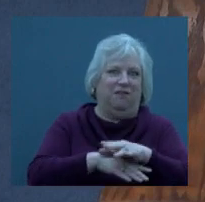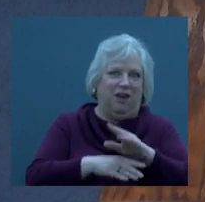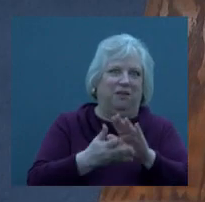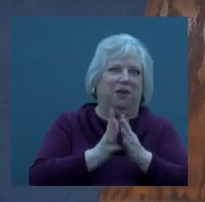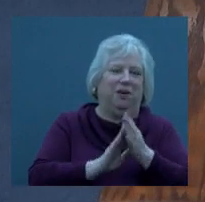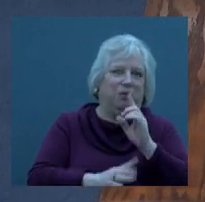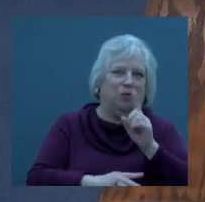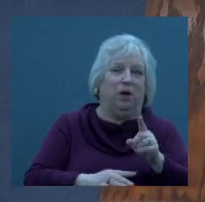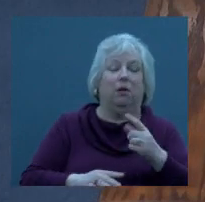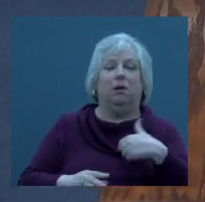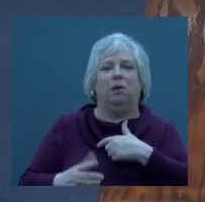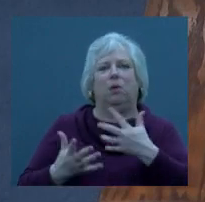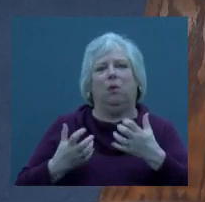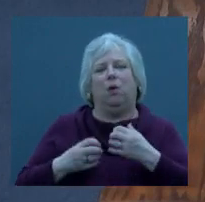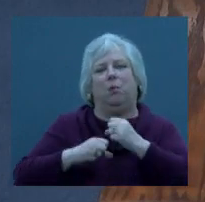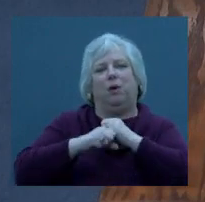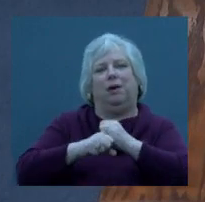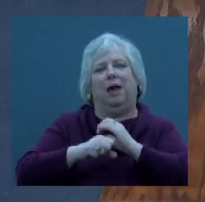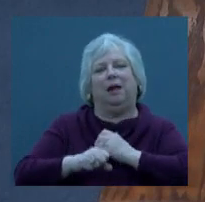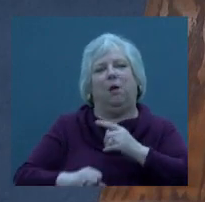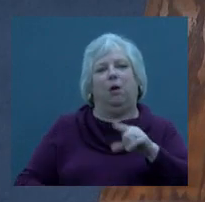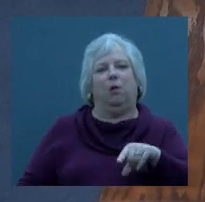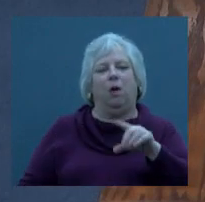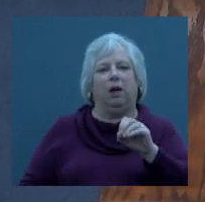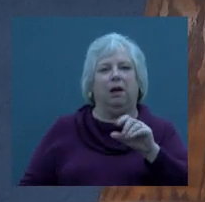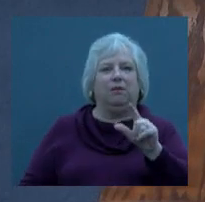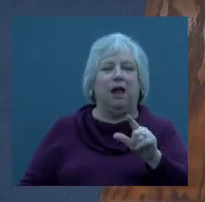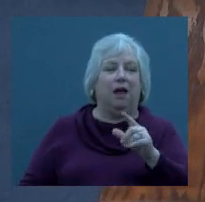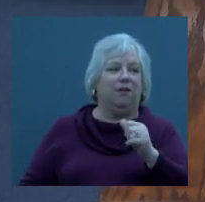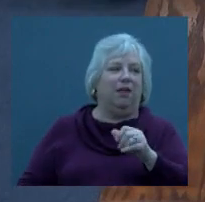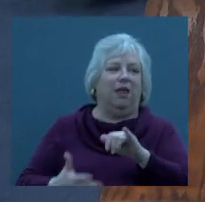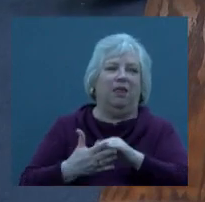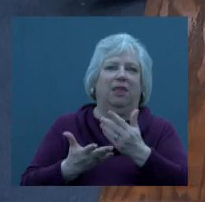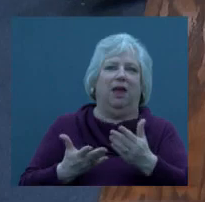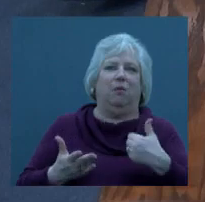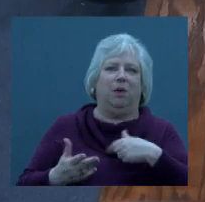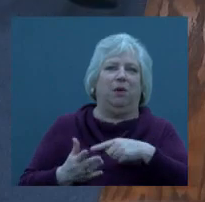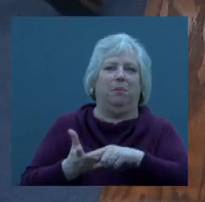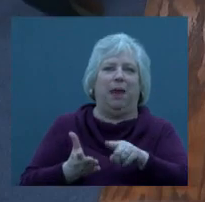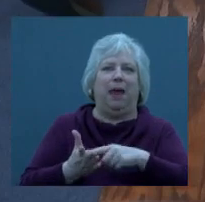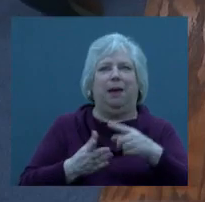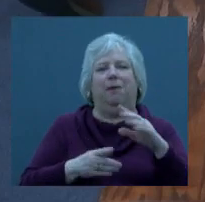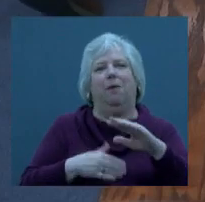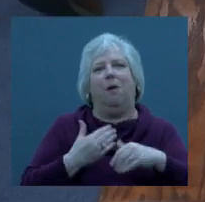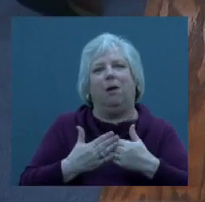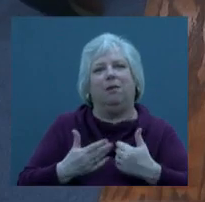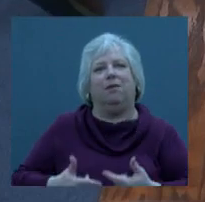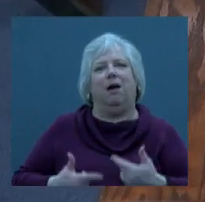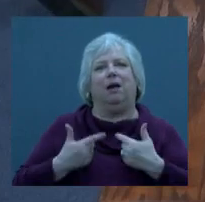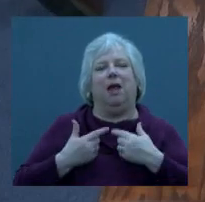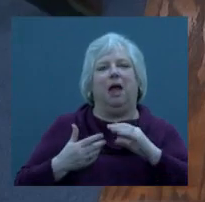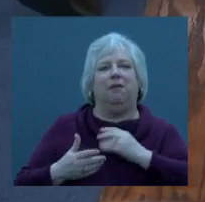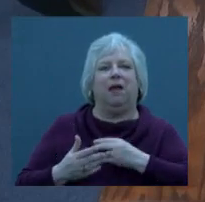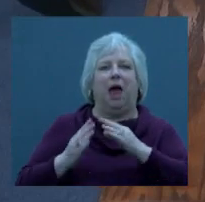protect our quality of life and that thing we've been paying on all of our lives, our mortgages, the largest investment we